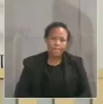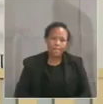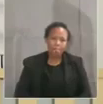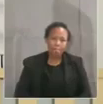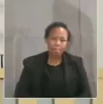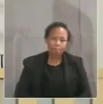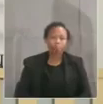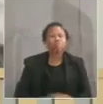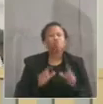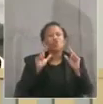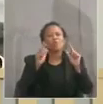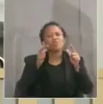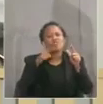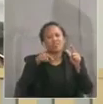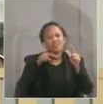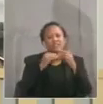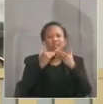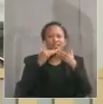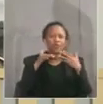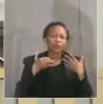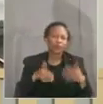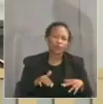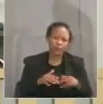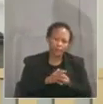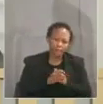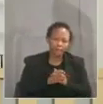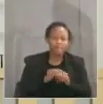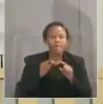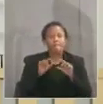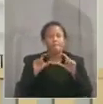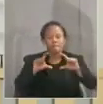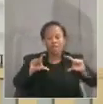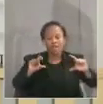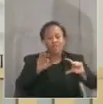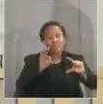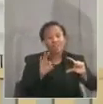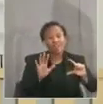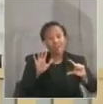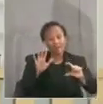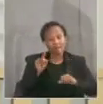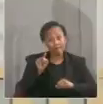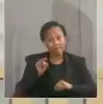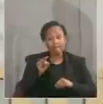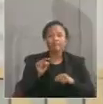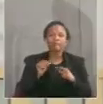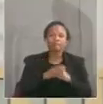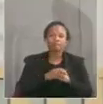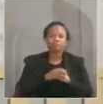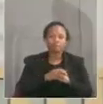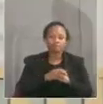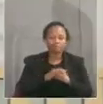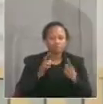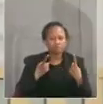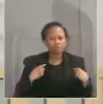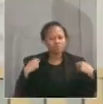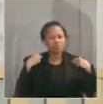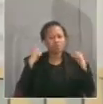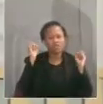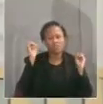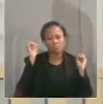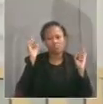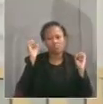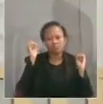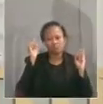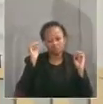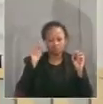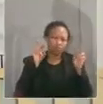Thank you, Commissioners. From paragraph 35, where we are talking to the